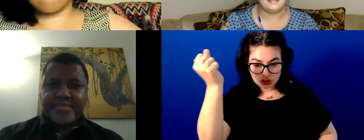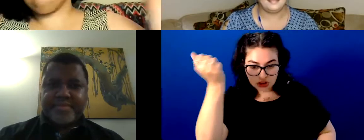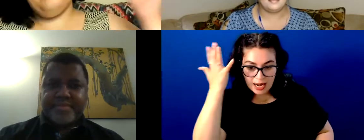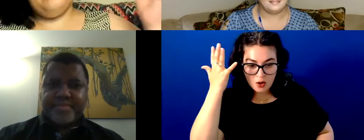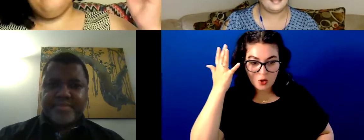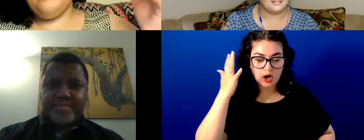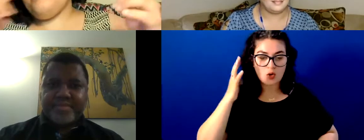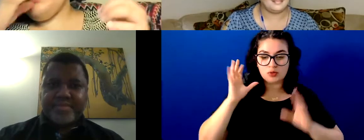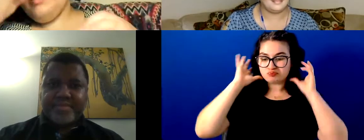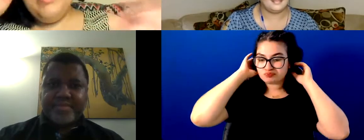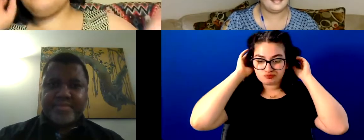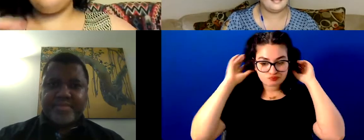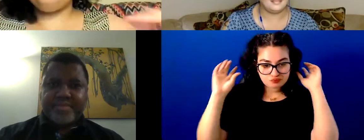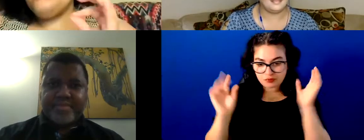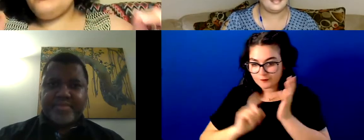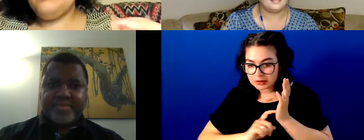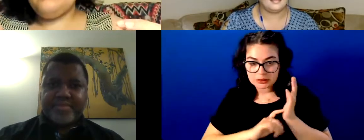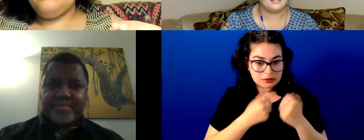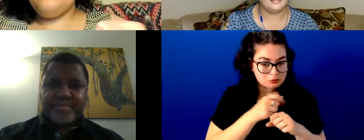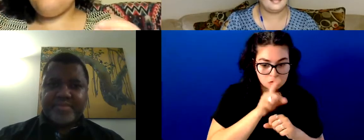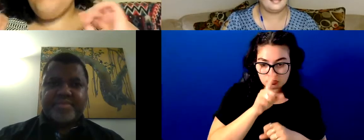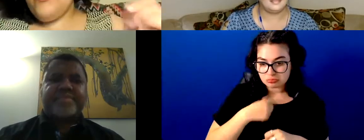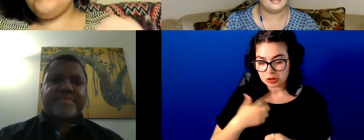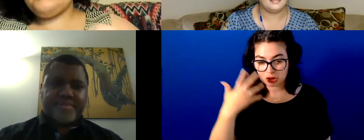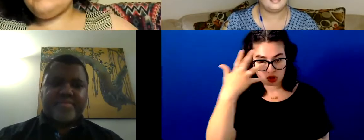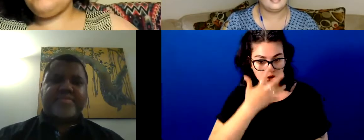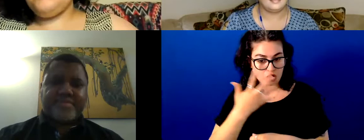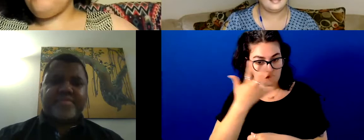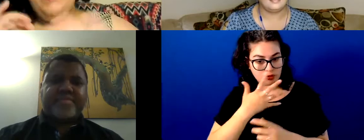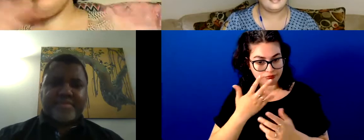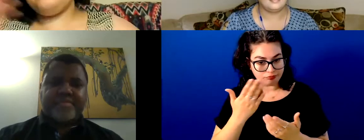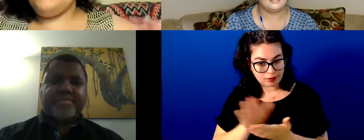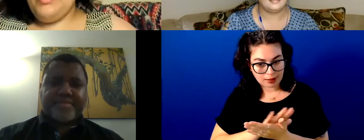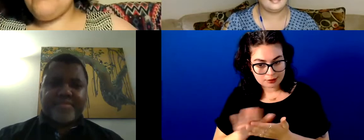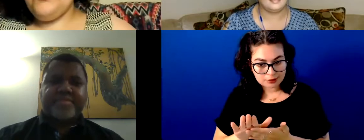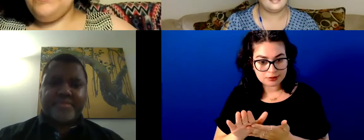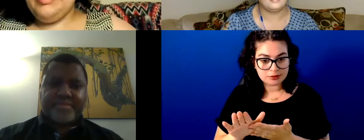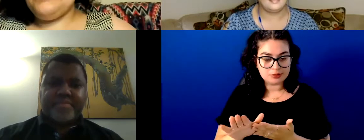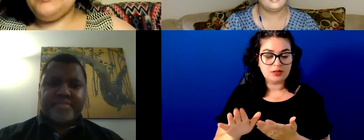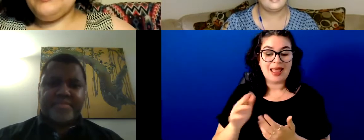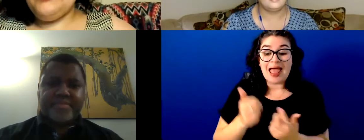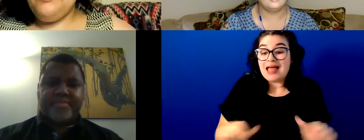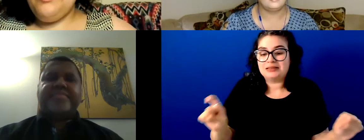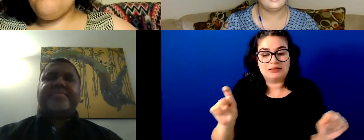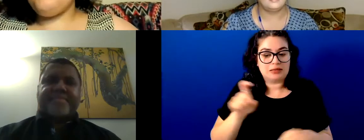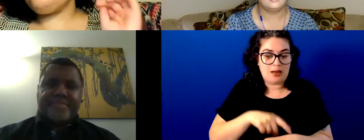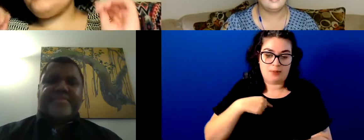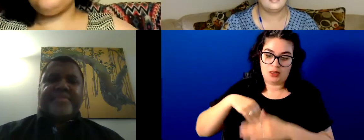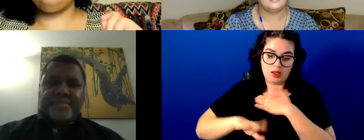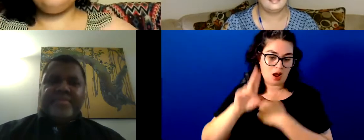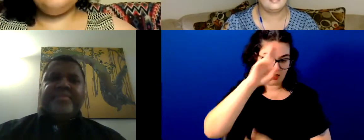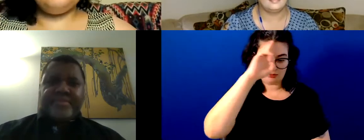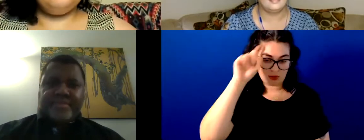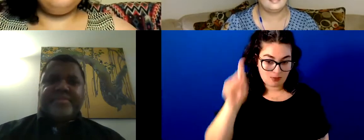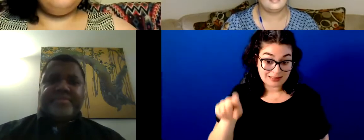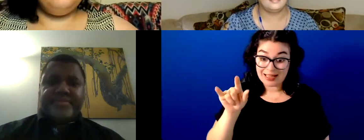like did my hair up and like make sure that I was looking very presentable anytime I have to go to a hospital. Because if I